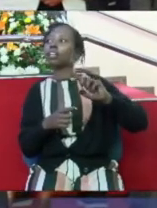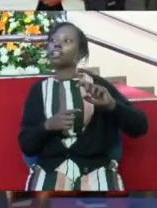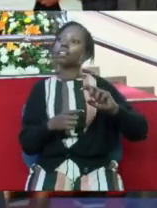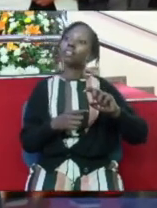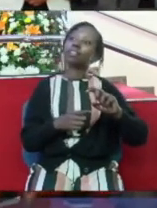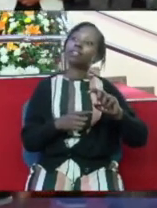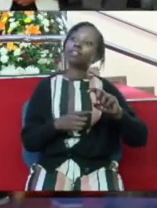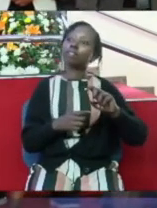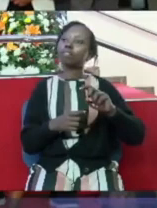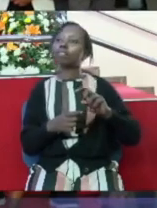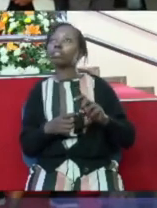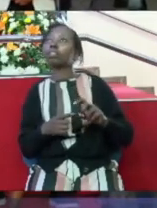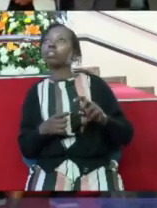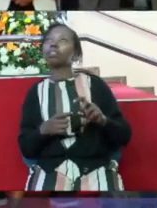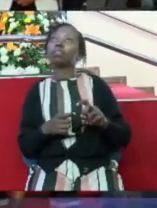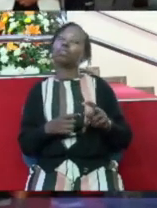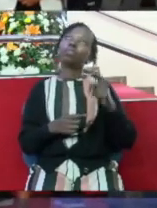uongezeke.